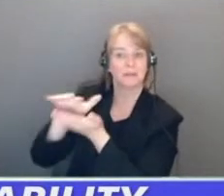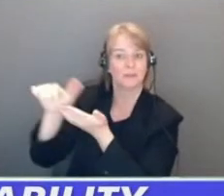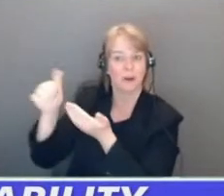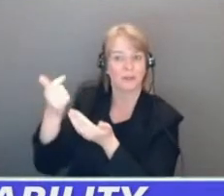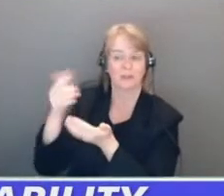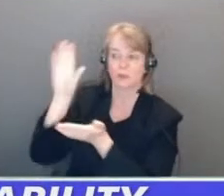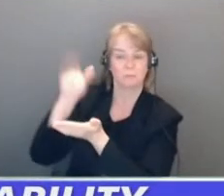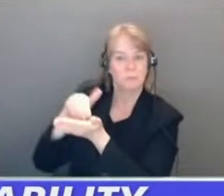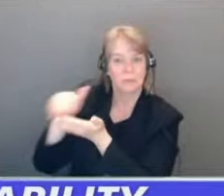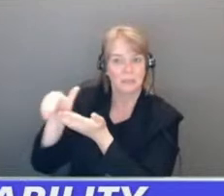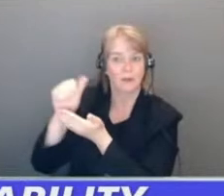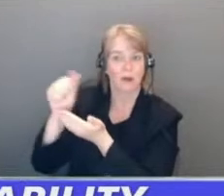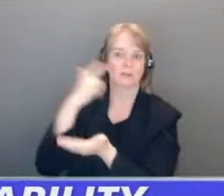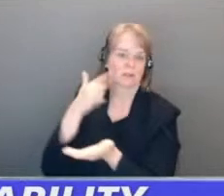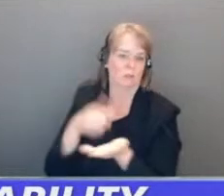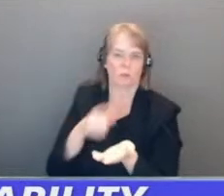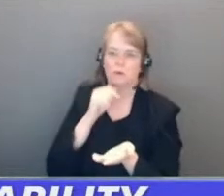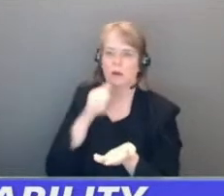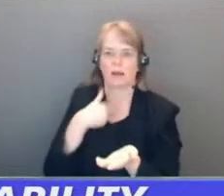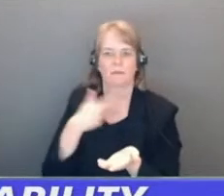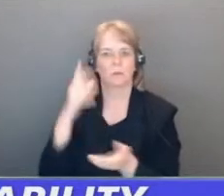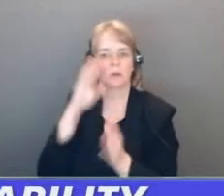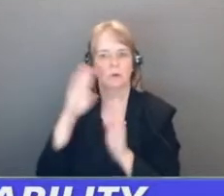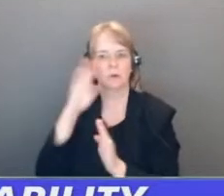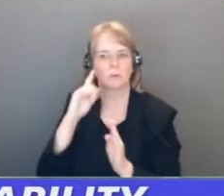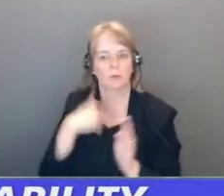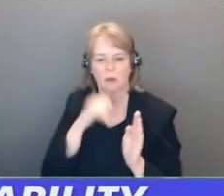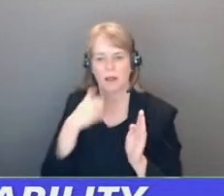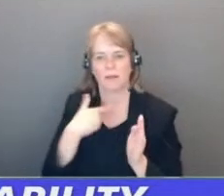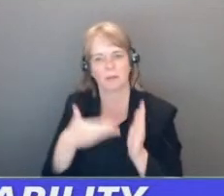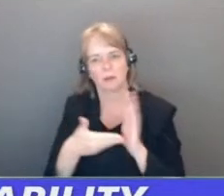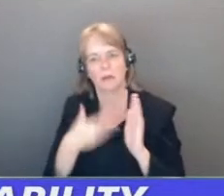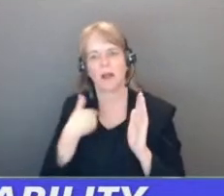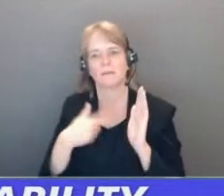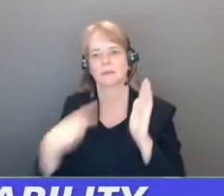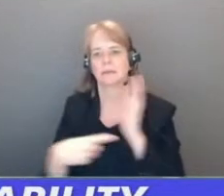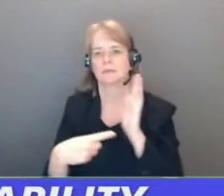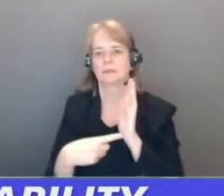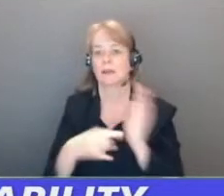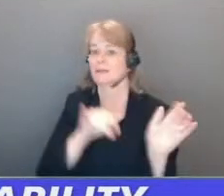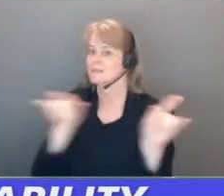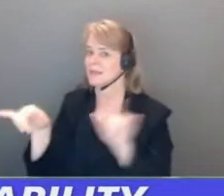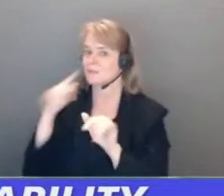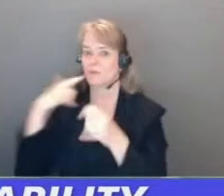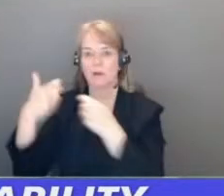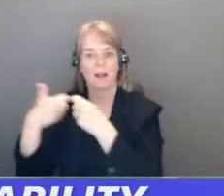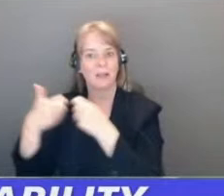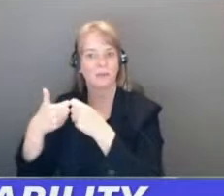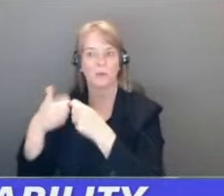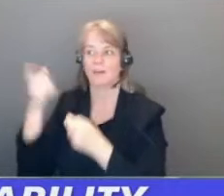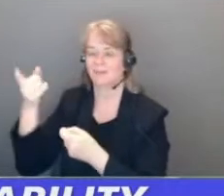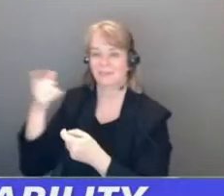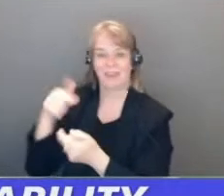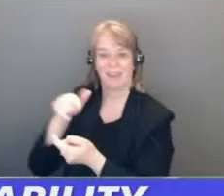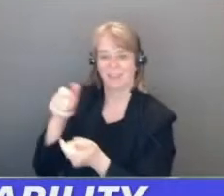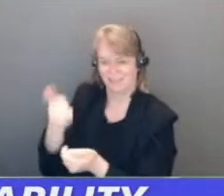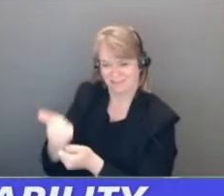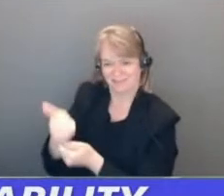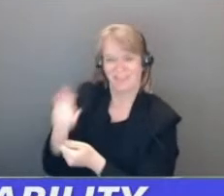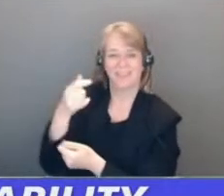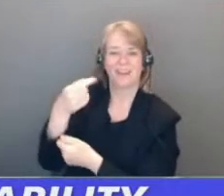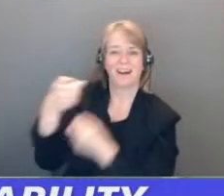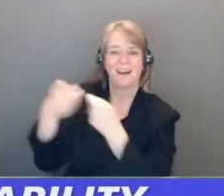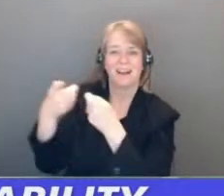not have to necessarily go up to make up for those $30 million that the hydro company had to invest in